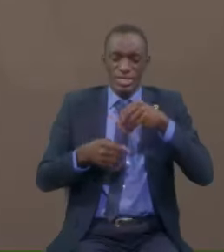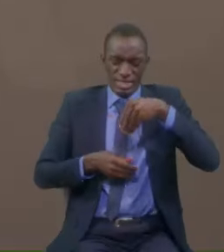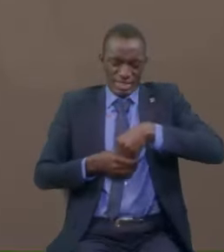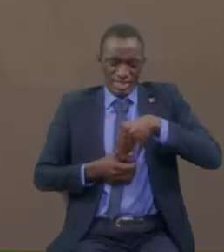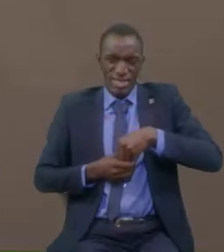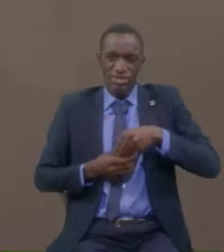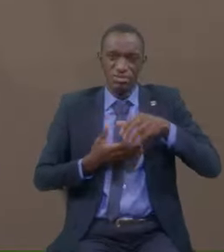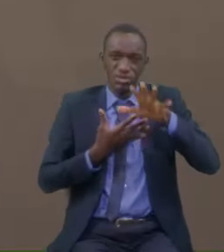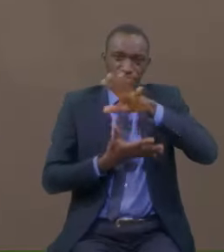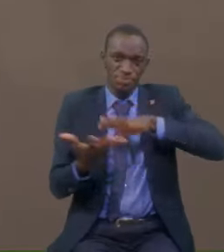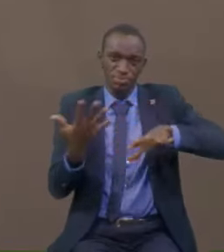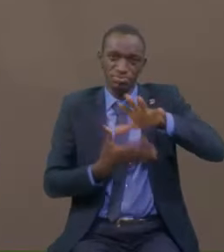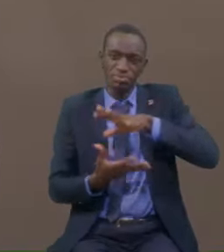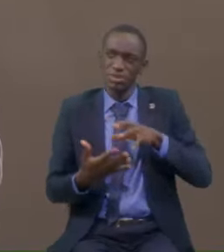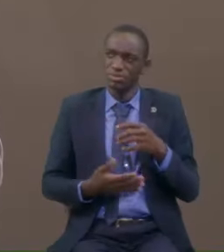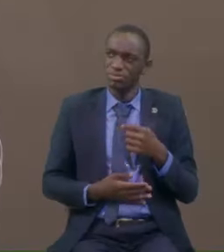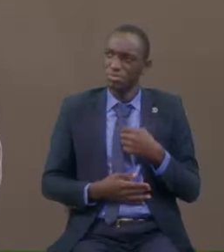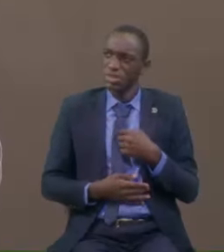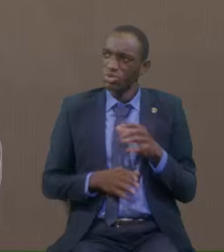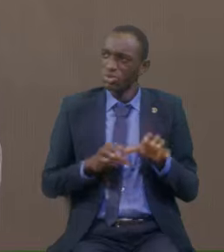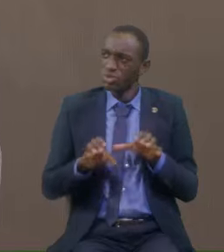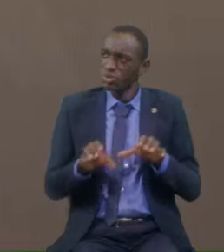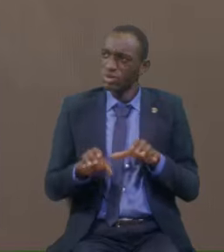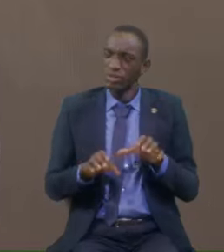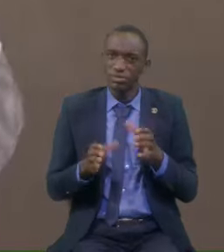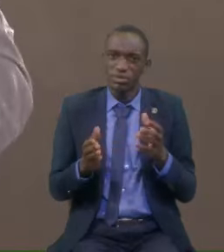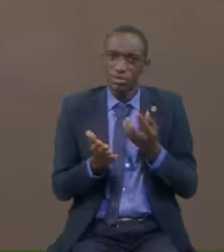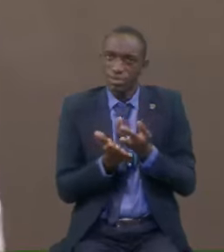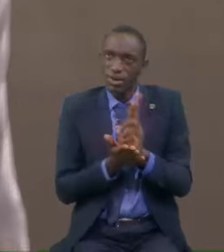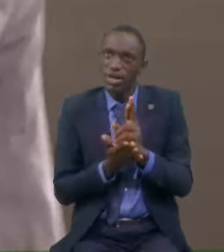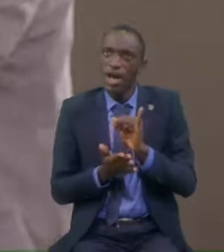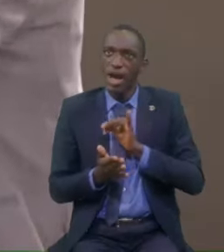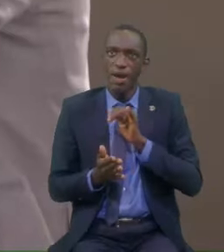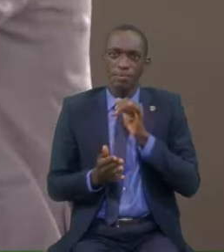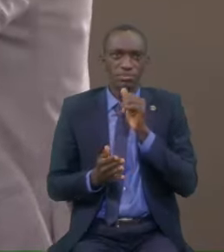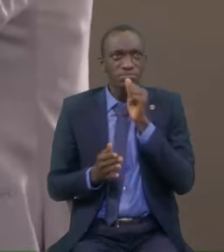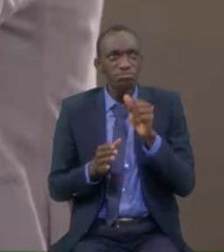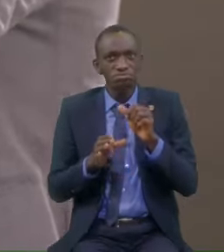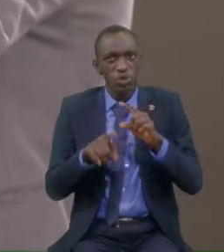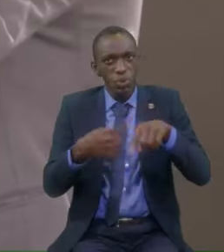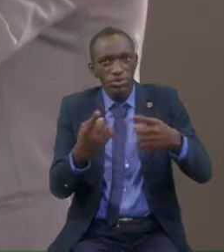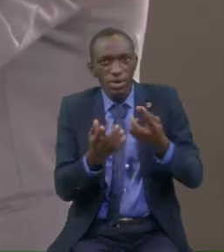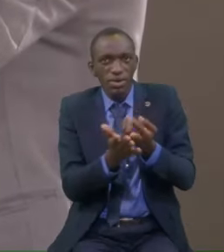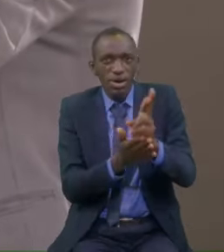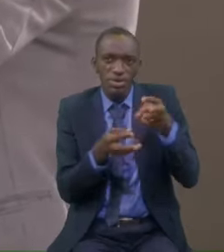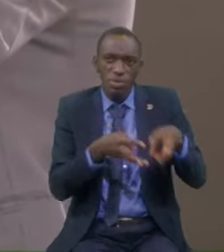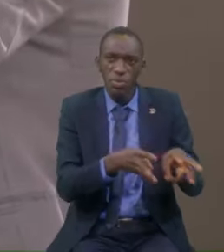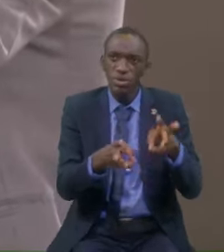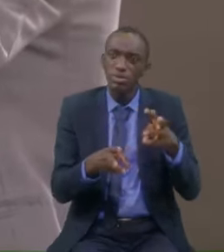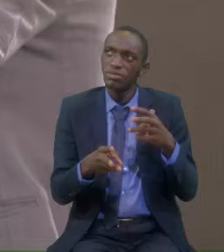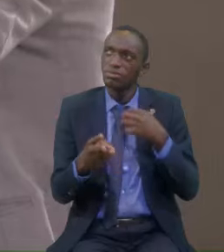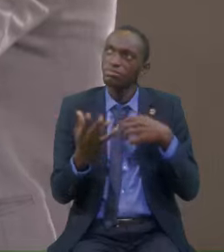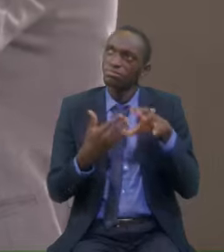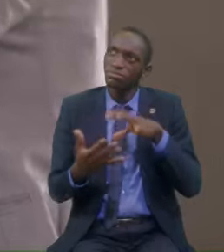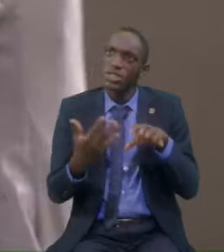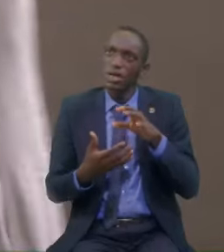I doing it right? Am I going the right direction? Am I in the middle, at the center